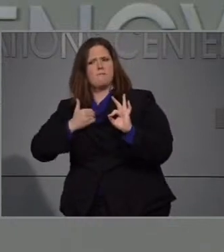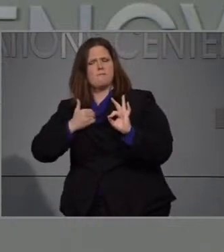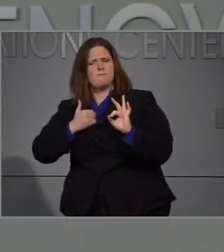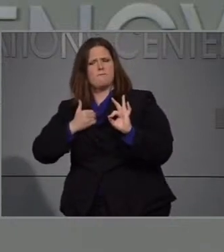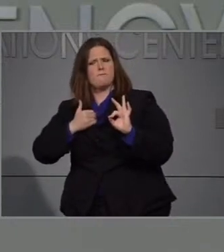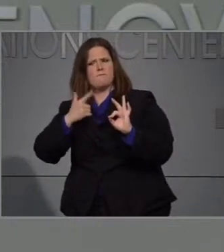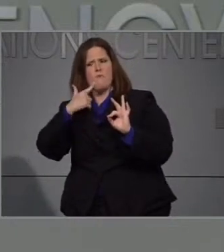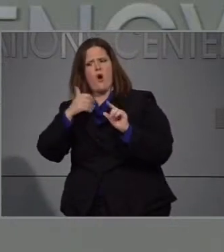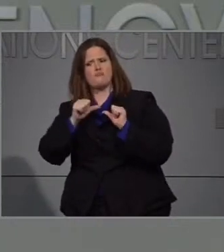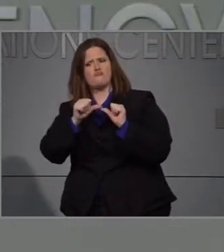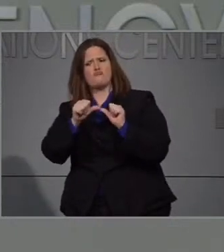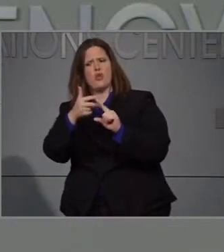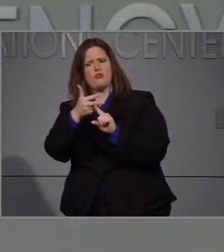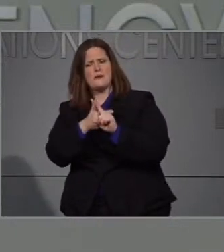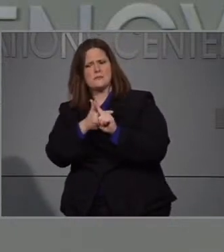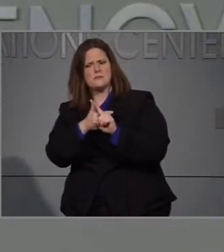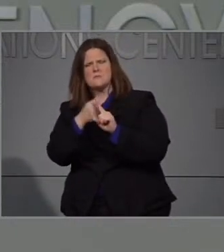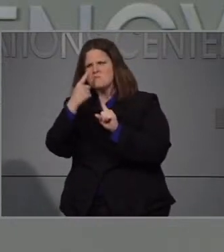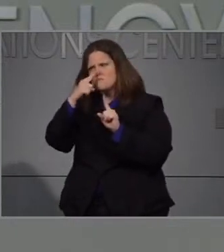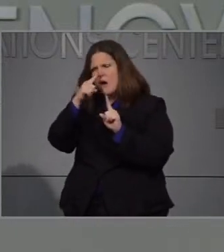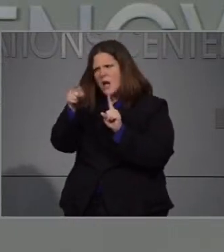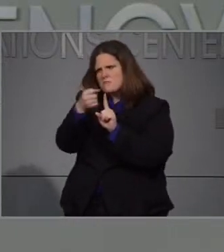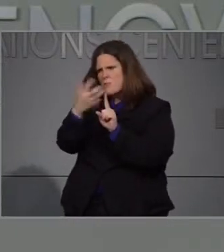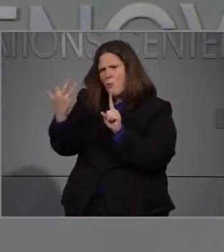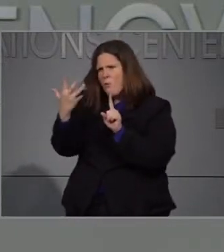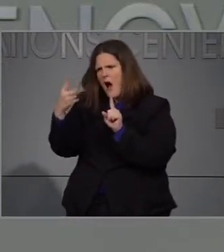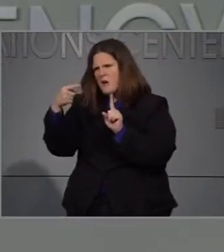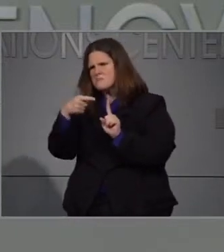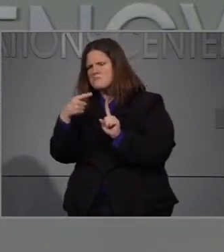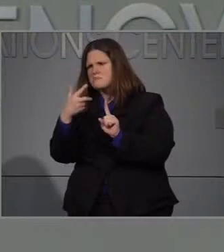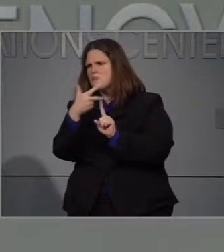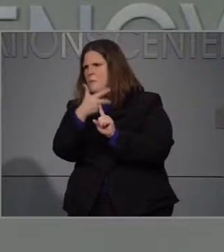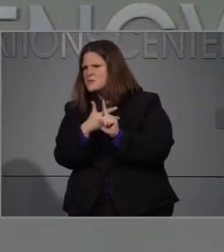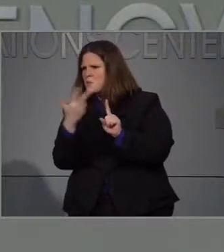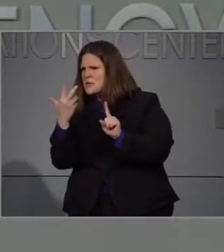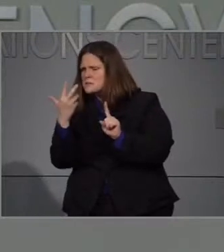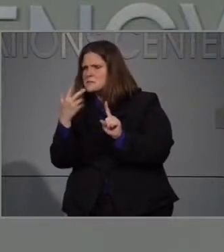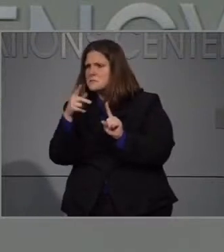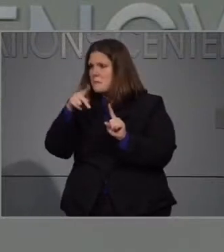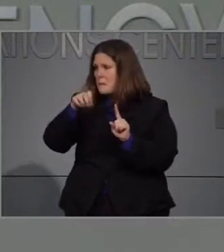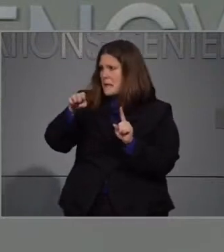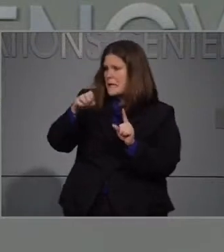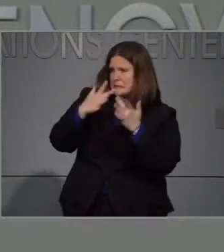next 3 months. I was just hoping you could elaborate on that. Is there any PPE the state